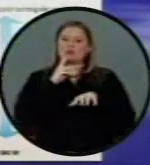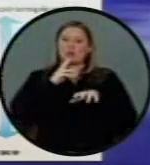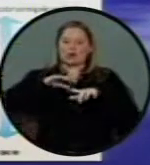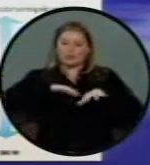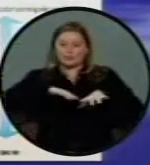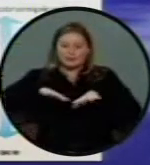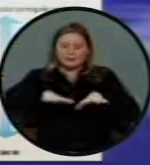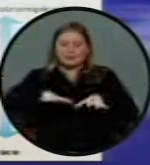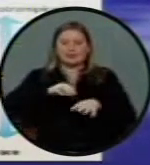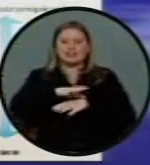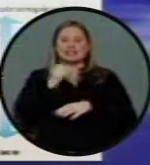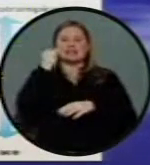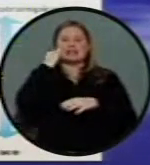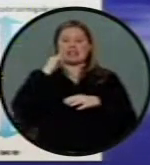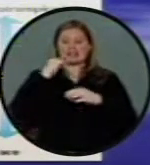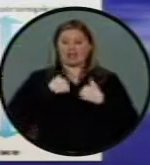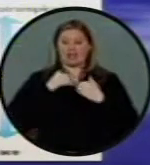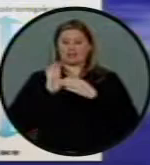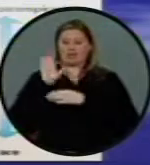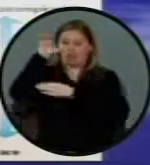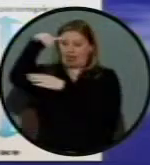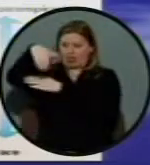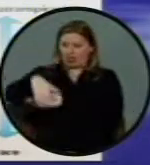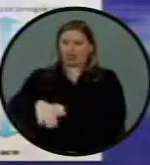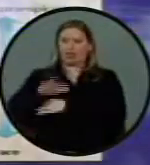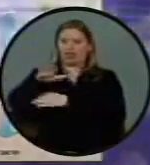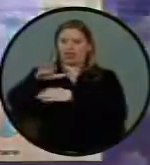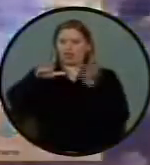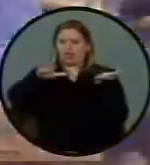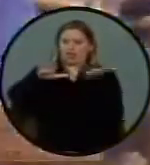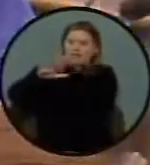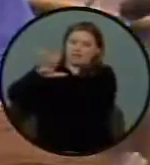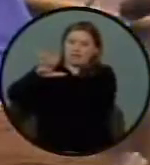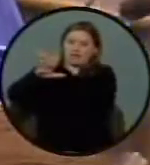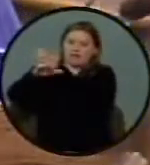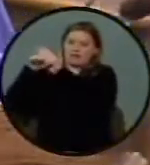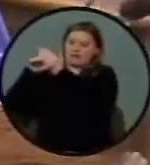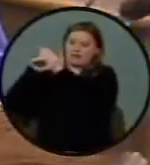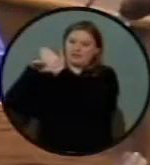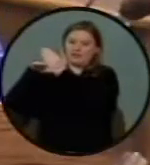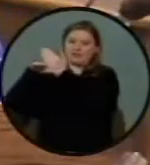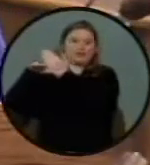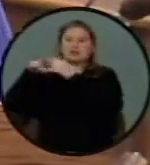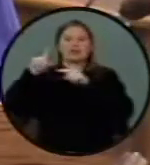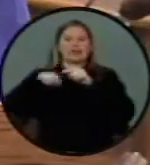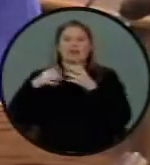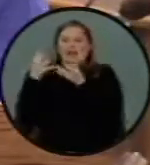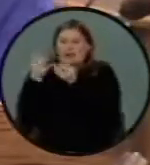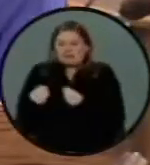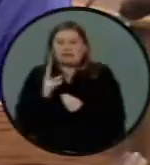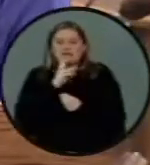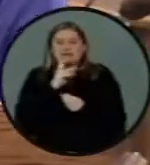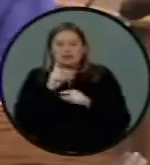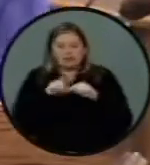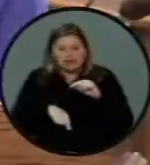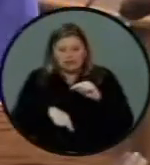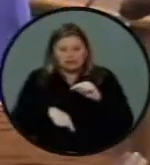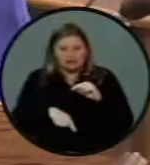off of a hill, that hill can no longer hold water. You lose the assimilative capacity of the landscape